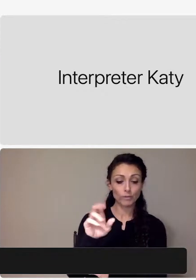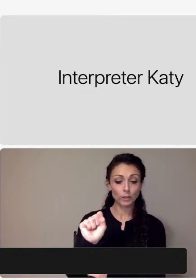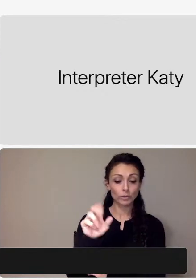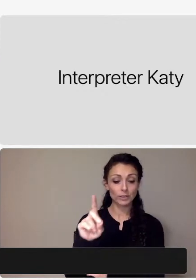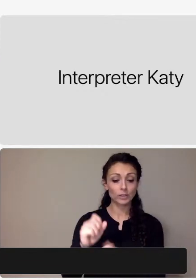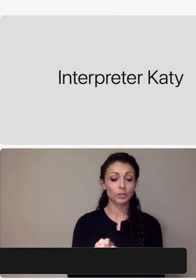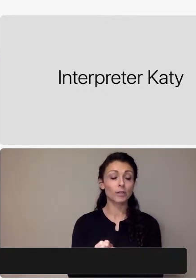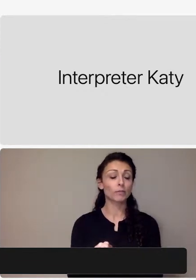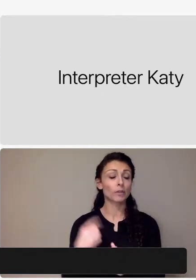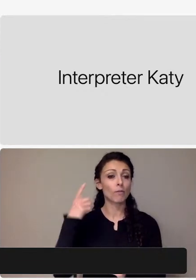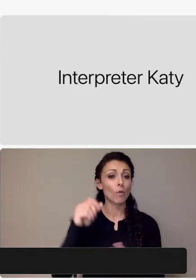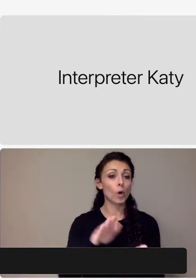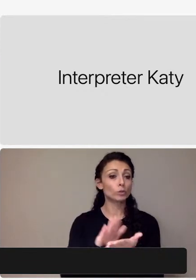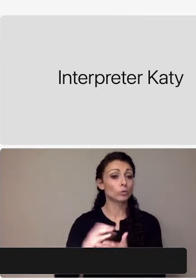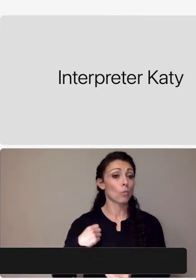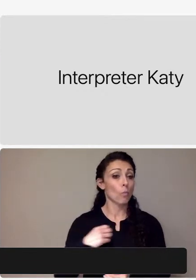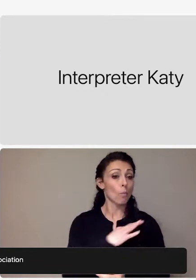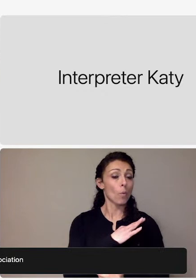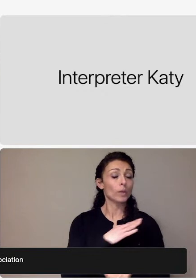association